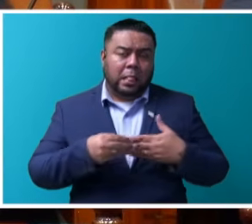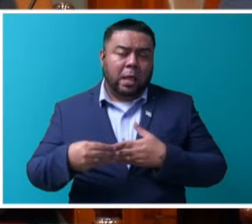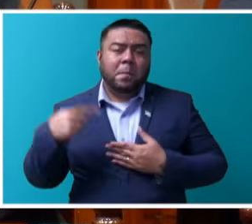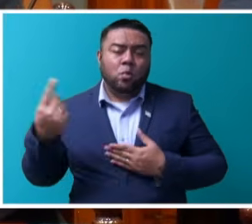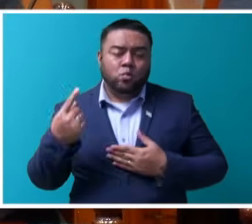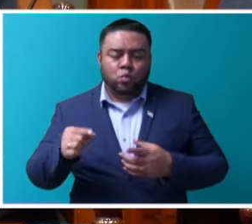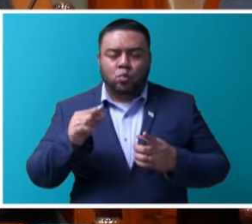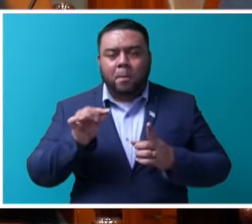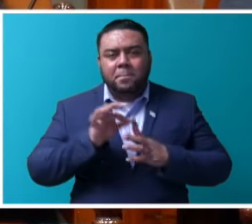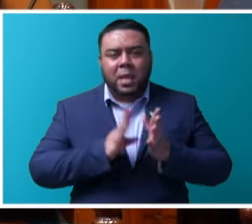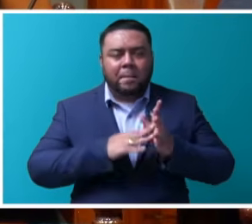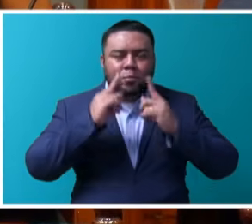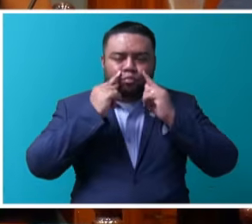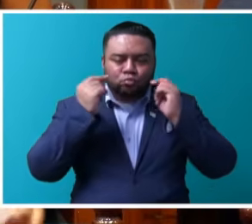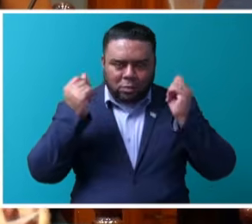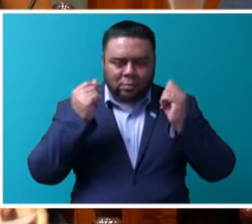Siti Mbuka.